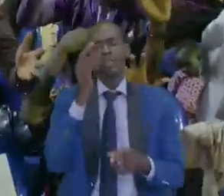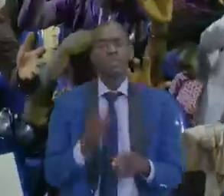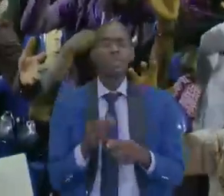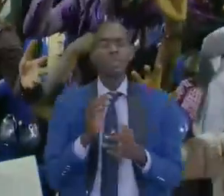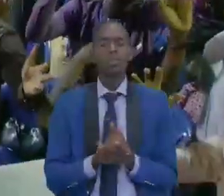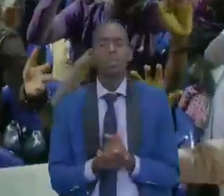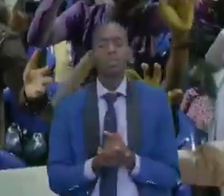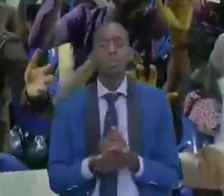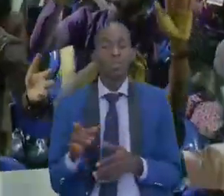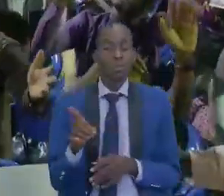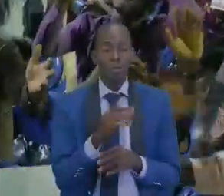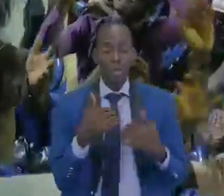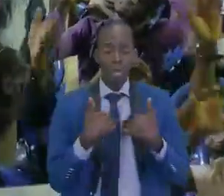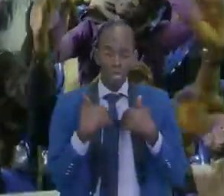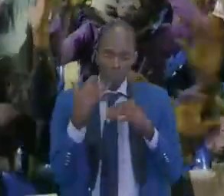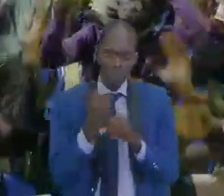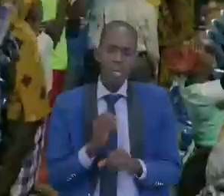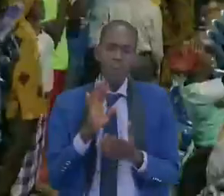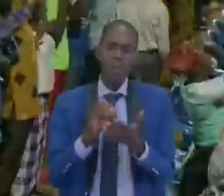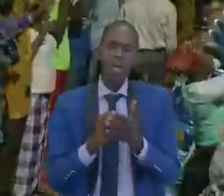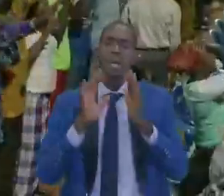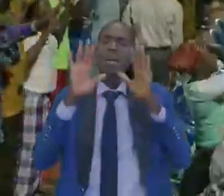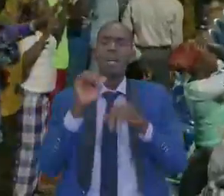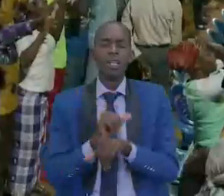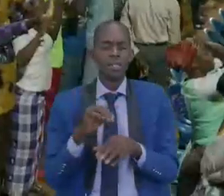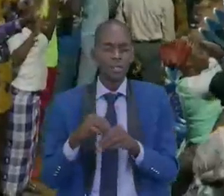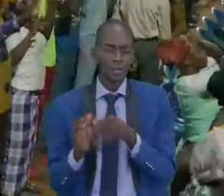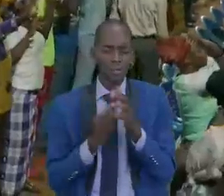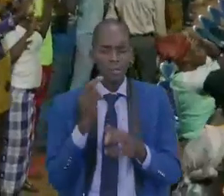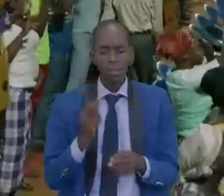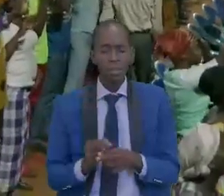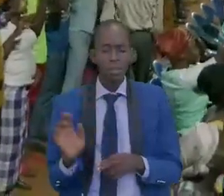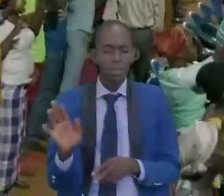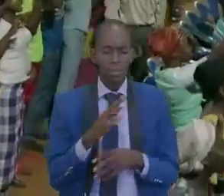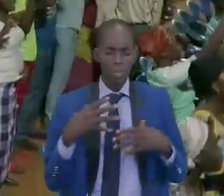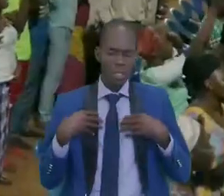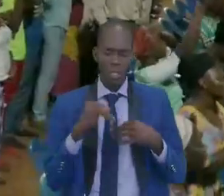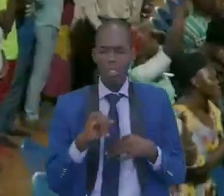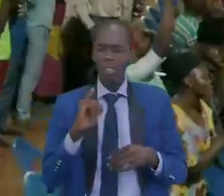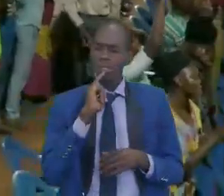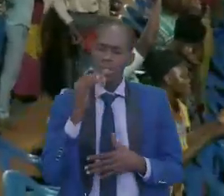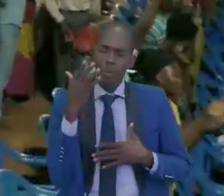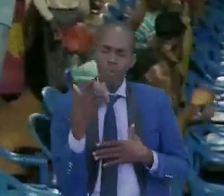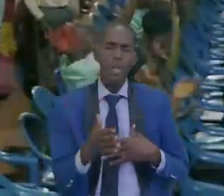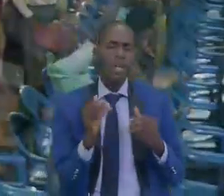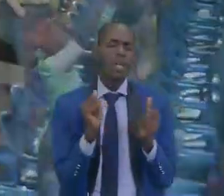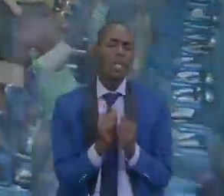You have got your miracle. Your healing is already there with you.